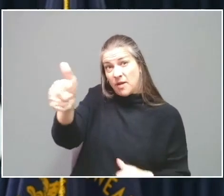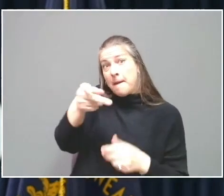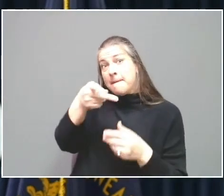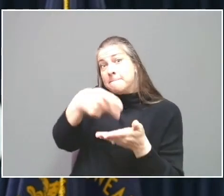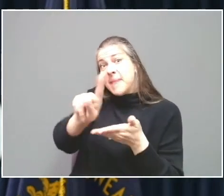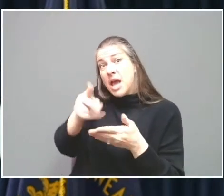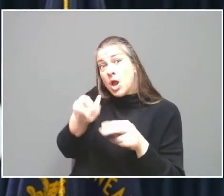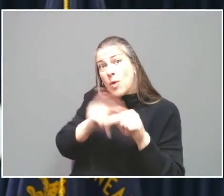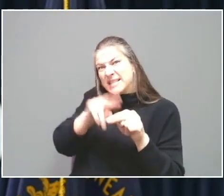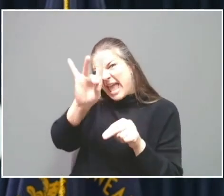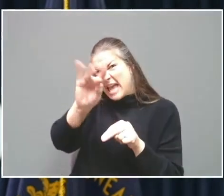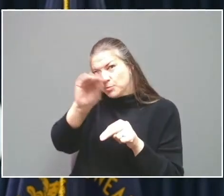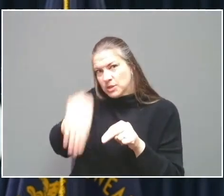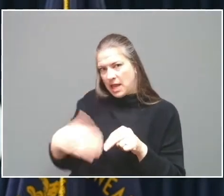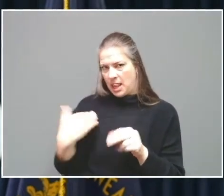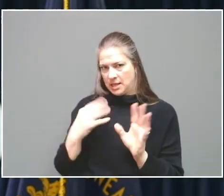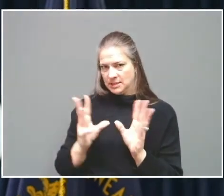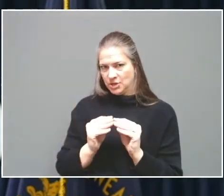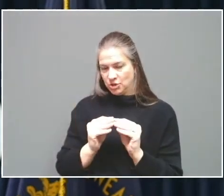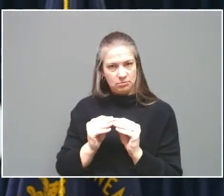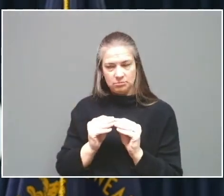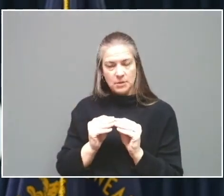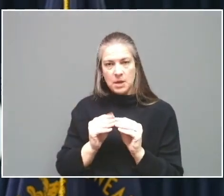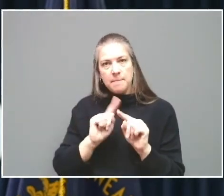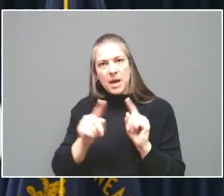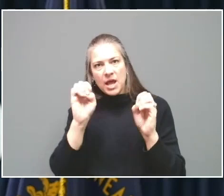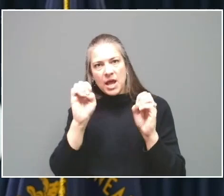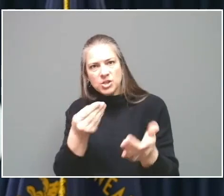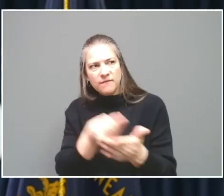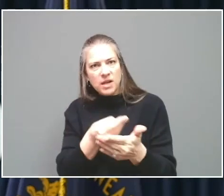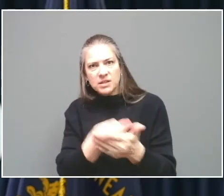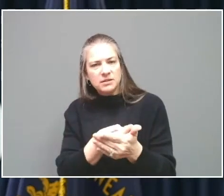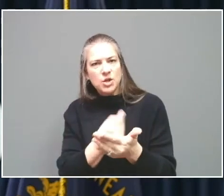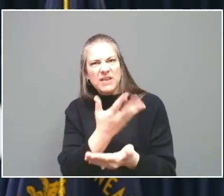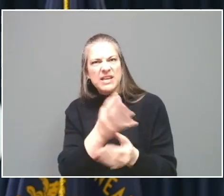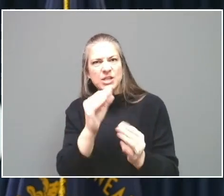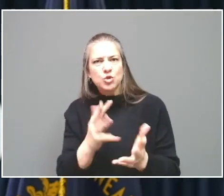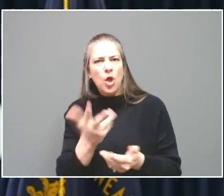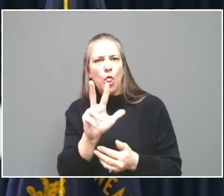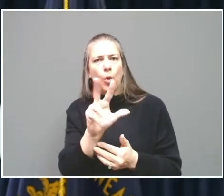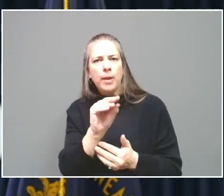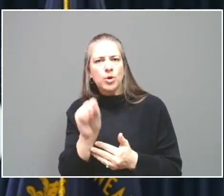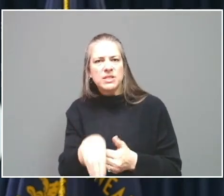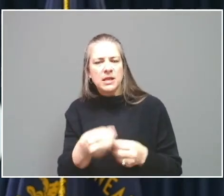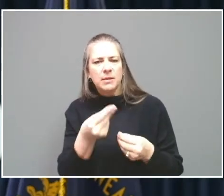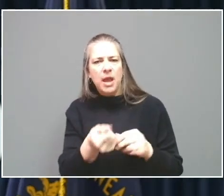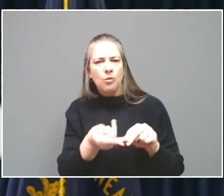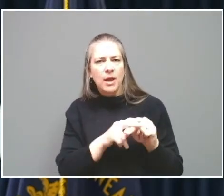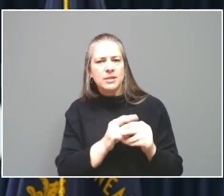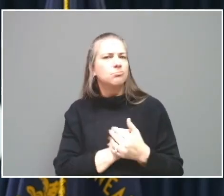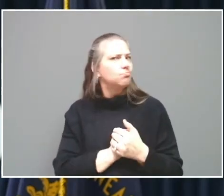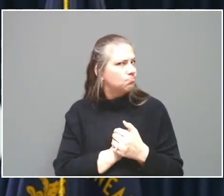session, but only provided enough funding in education for, on average, to give teachers a 3% pay raise. How about we make it